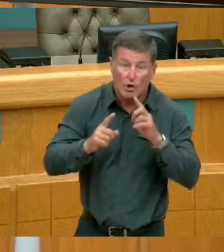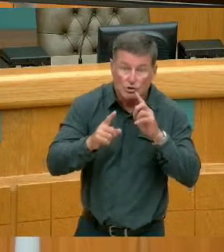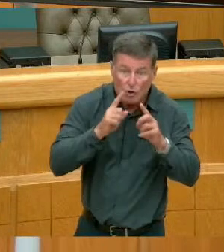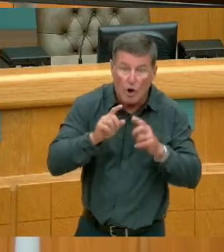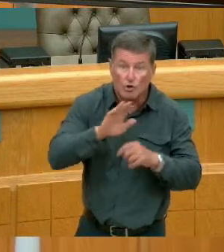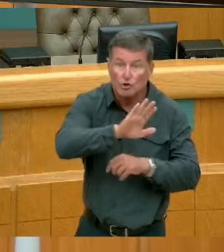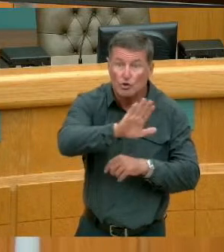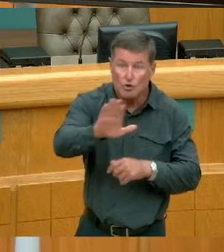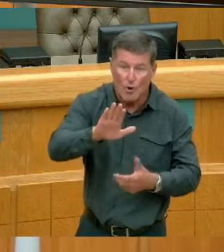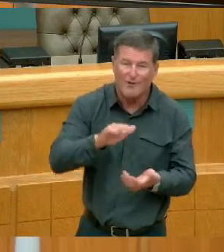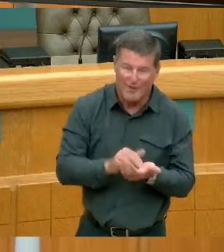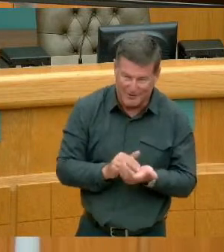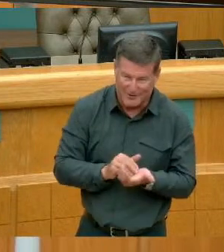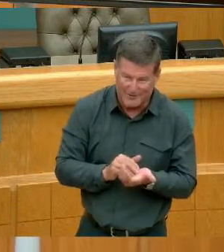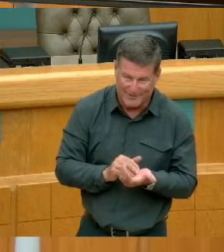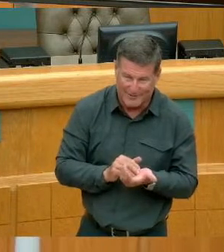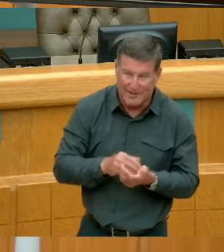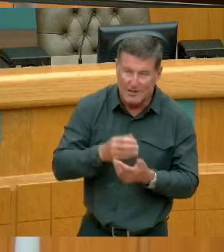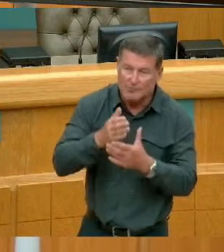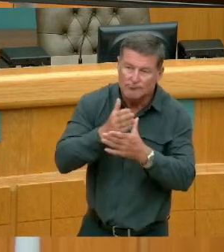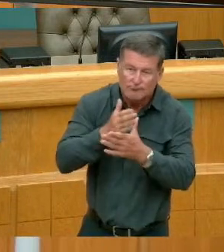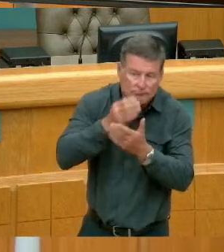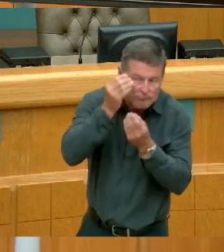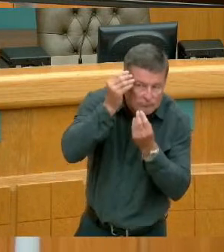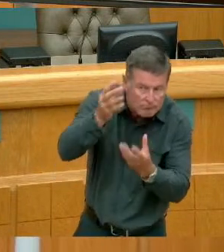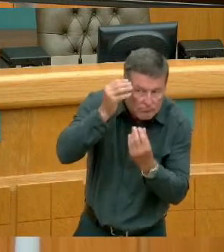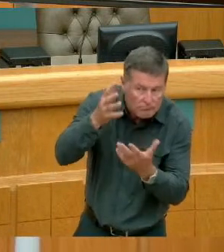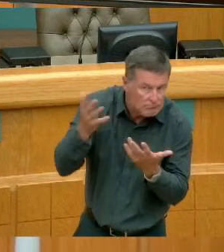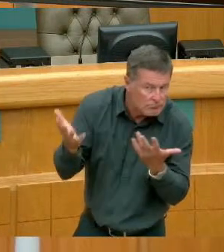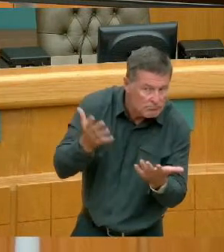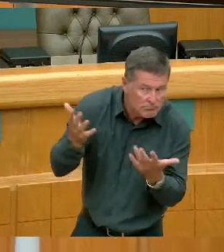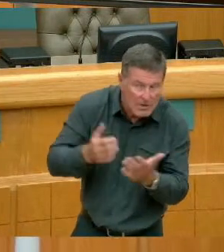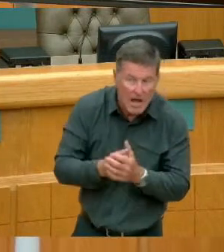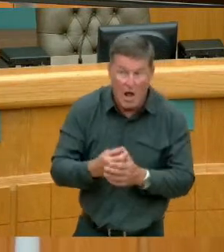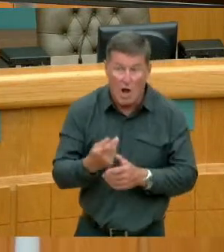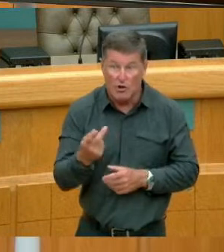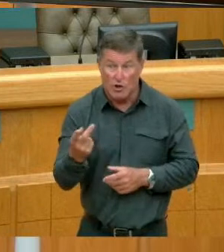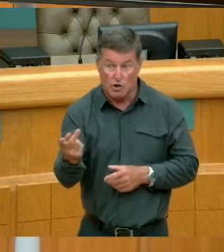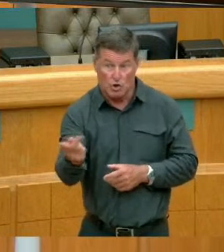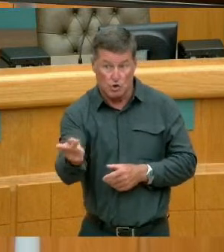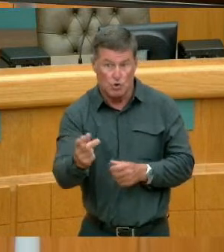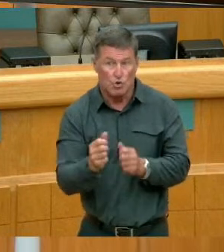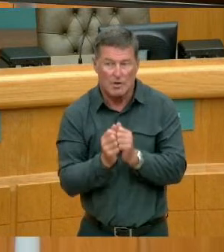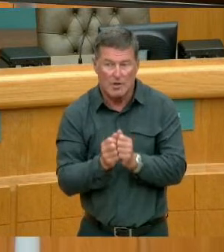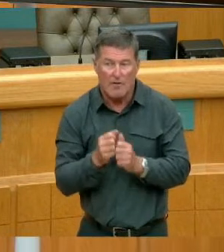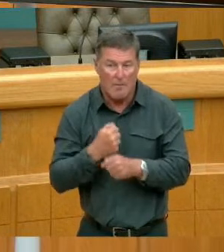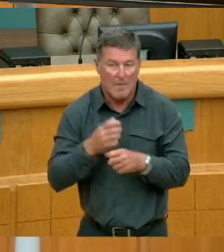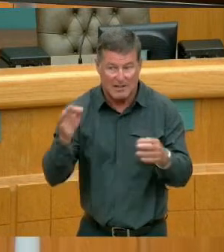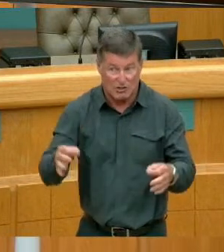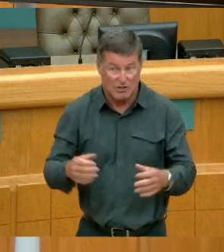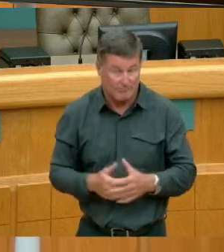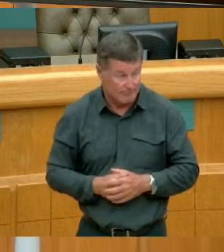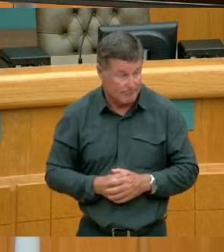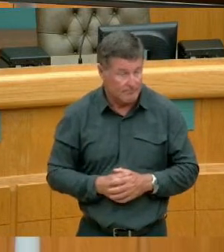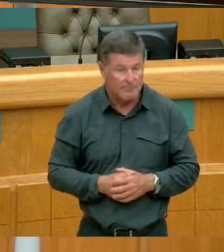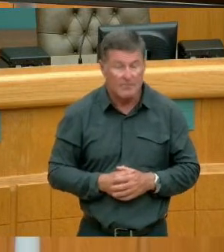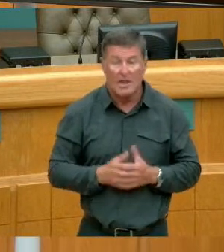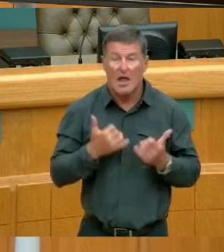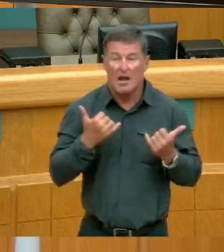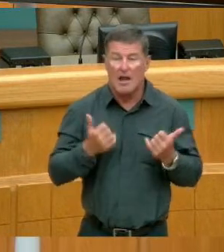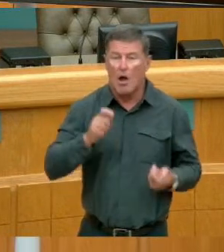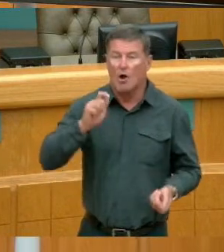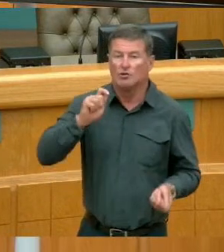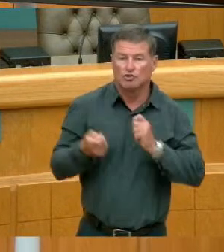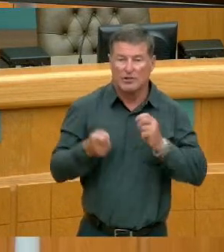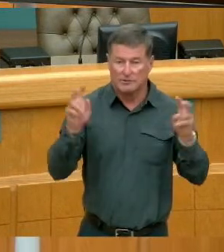sure you all together make an informed decision. I'd like to pivot now to the next piece of